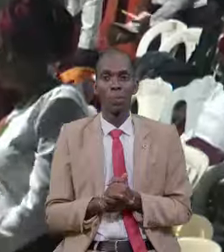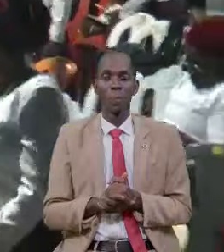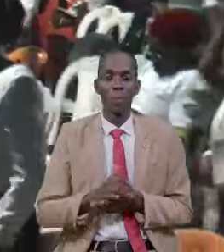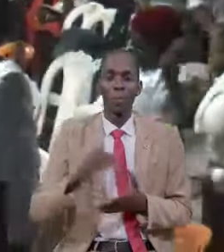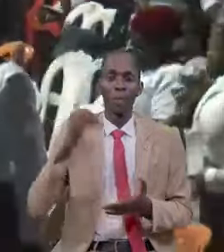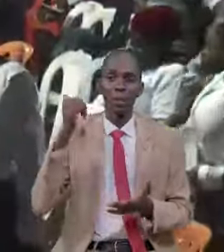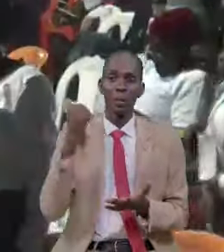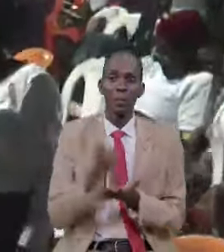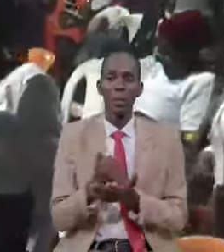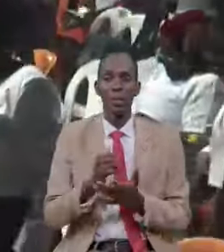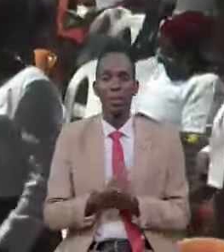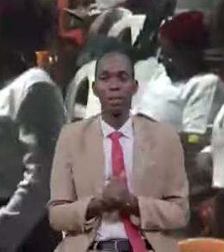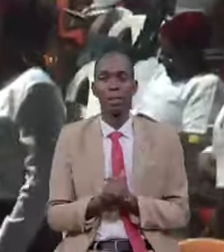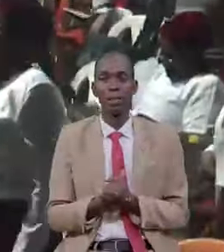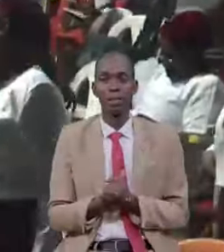Amen.